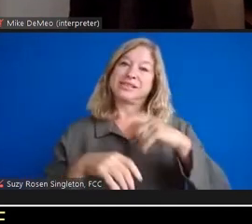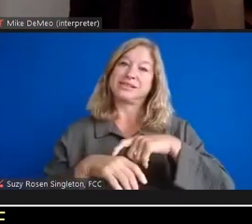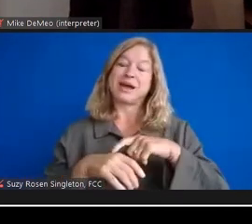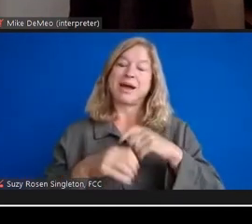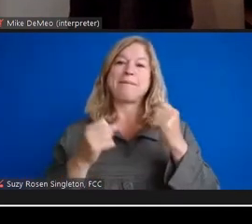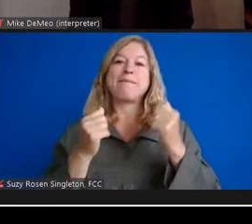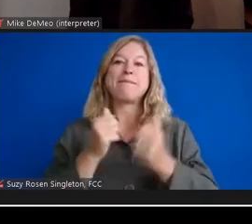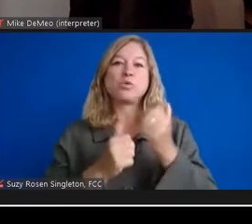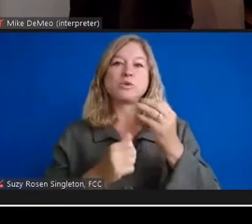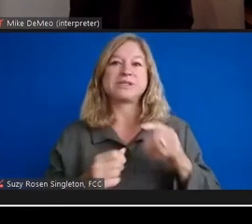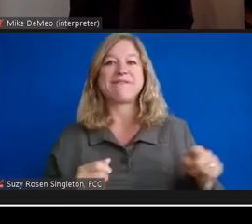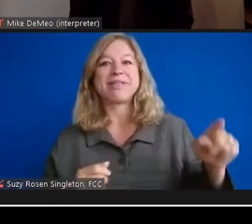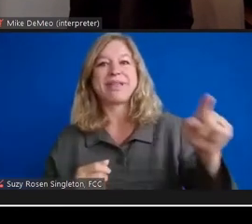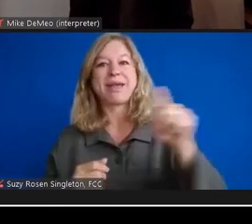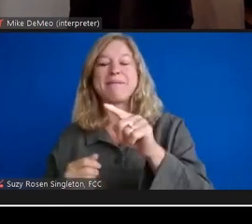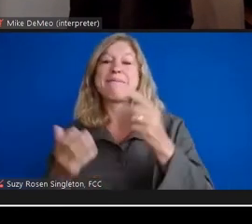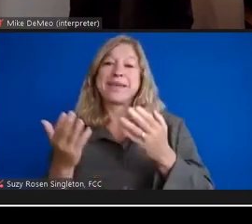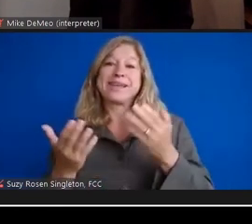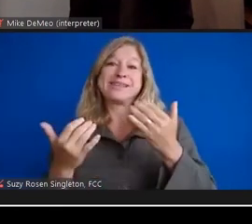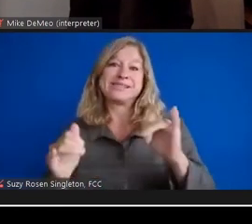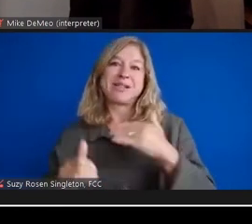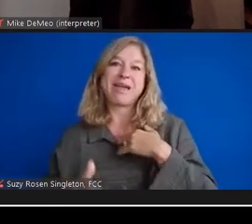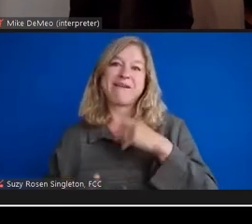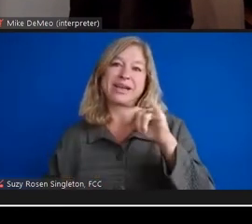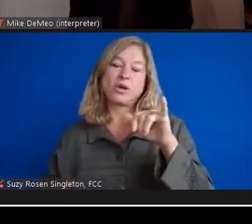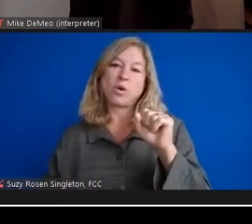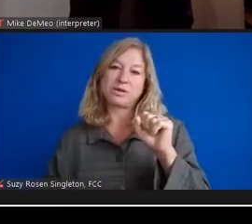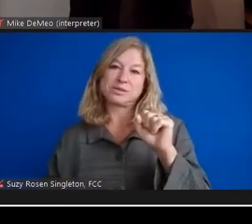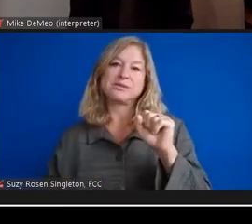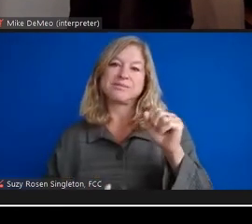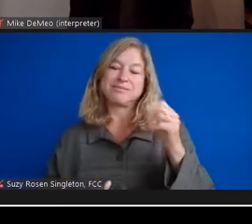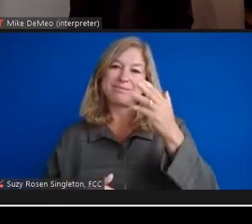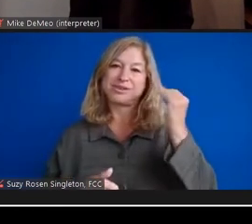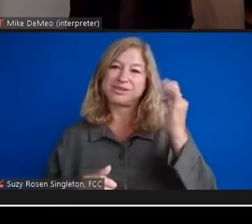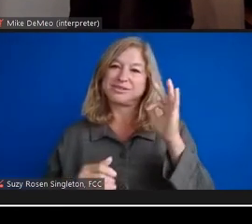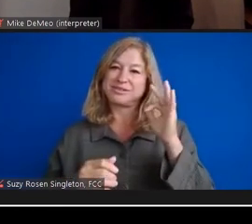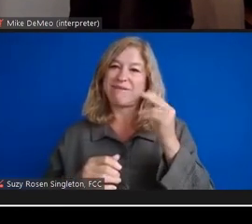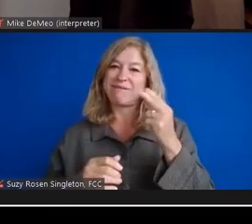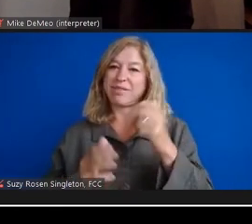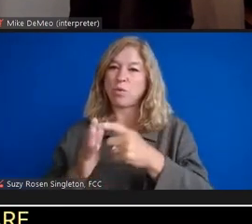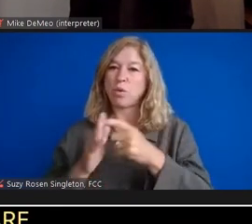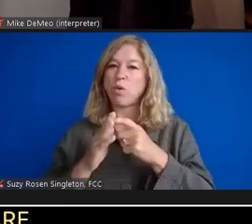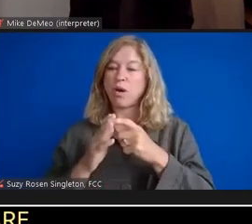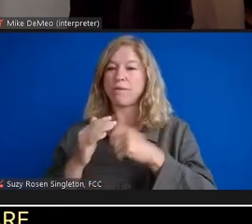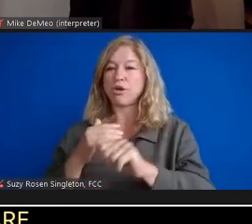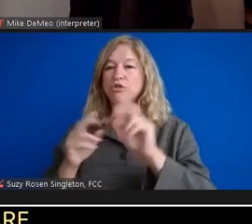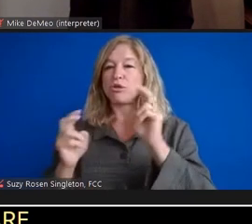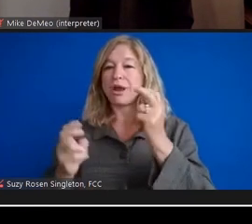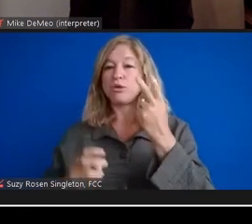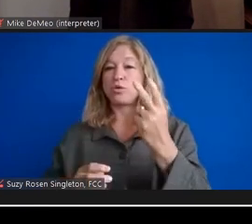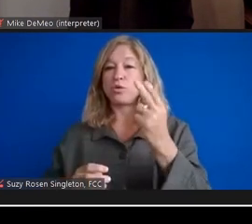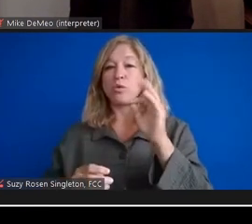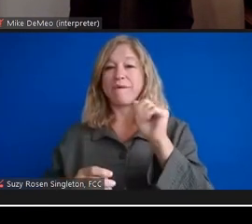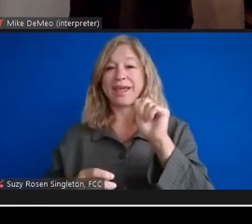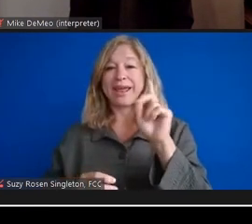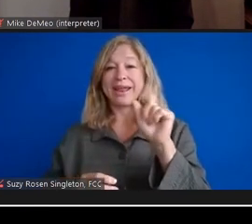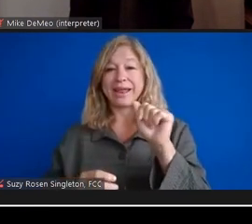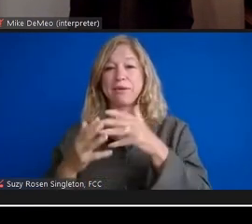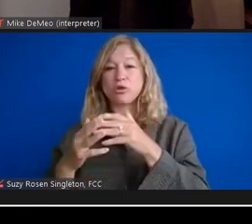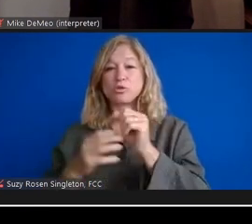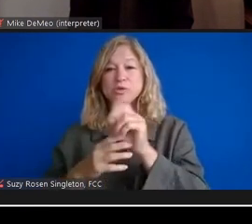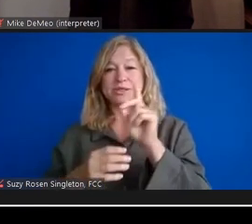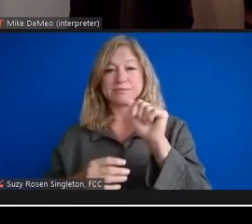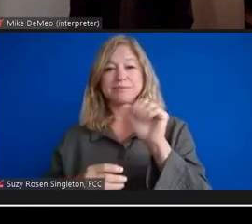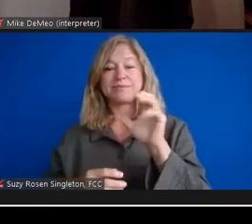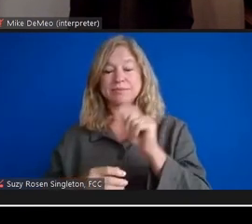generation 911. At this time, most of them may still be using TTYs because of the requirement